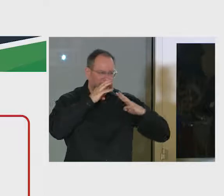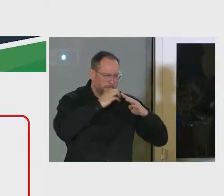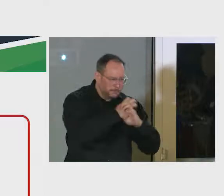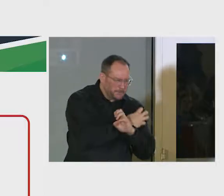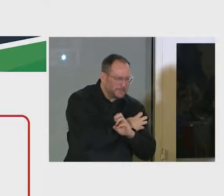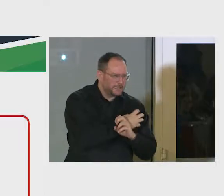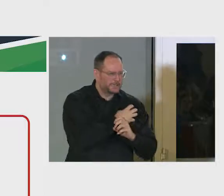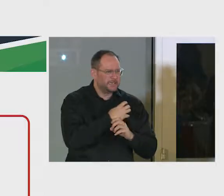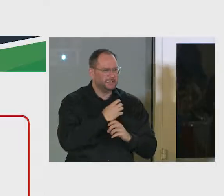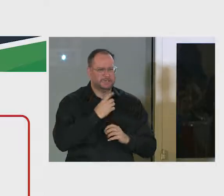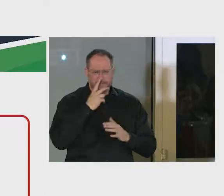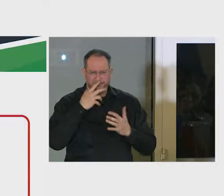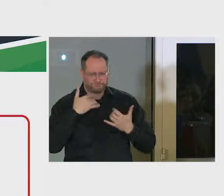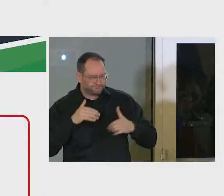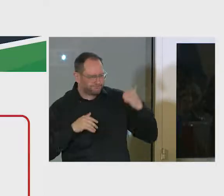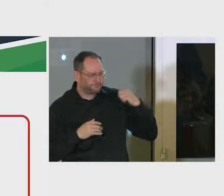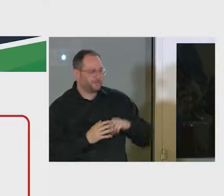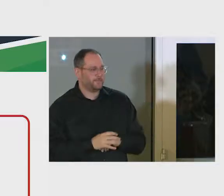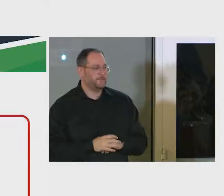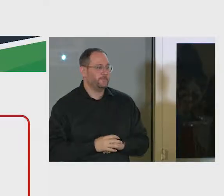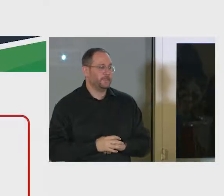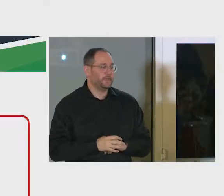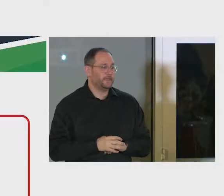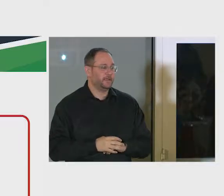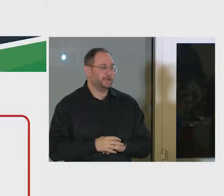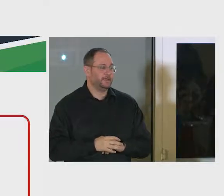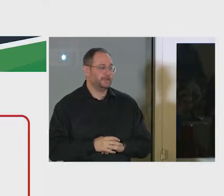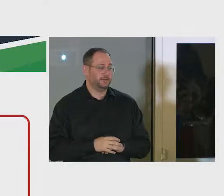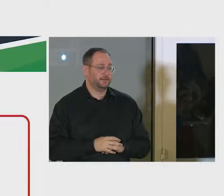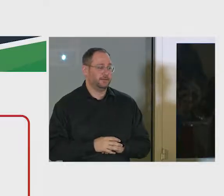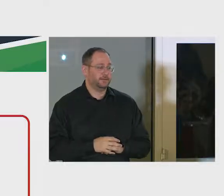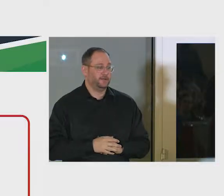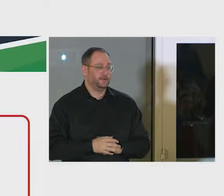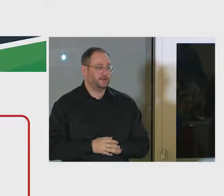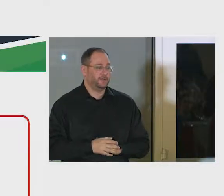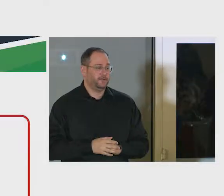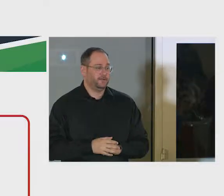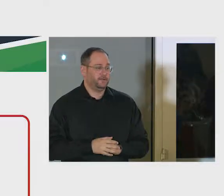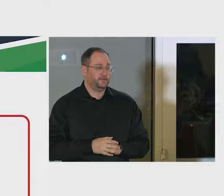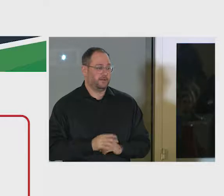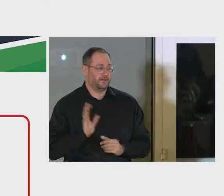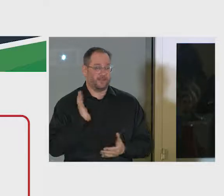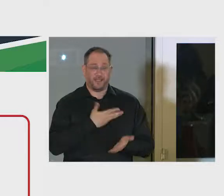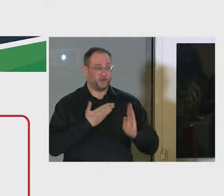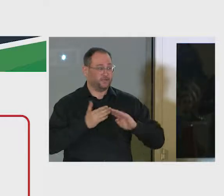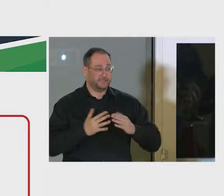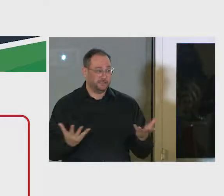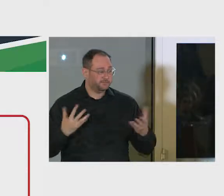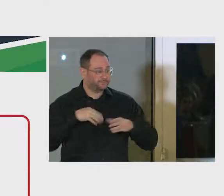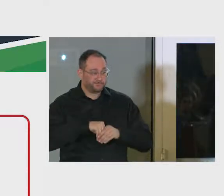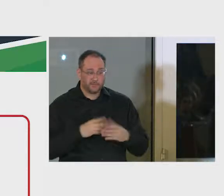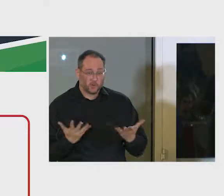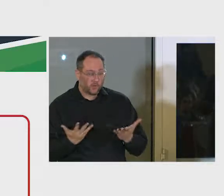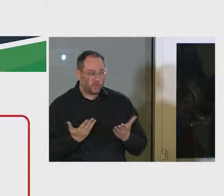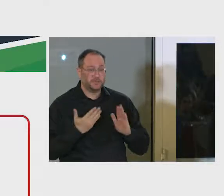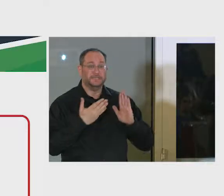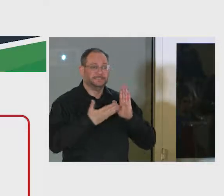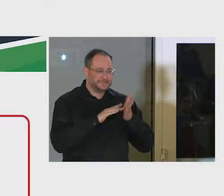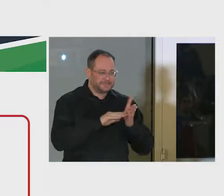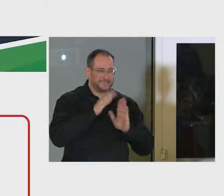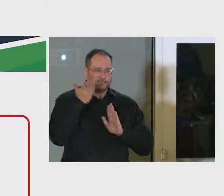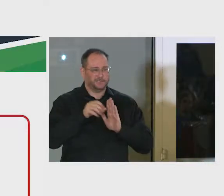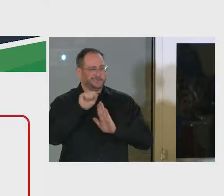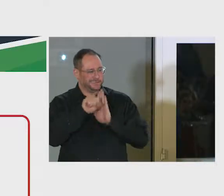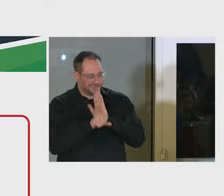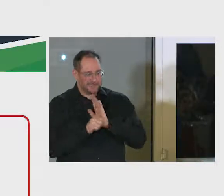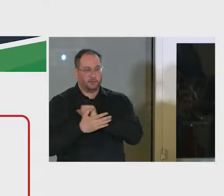true because we are actually a city, state, and county all in one. We perform all of those functions, and so as a result, we have a pretty big